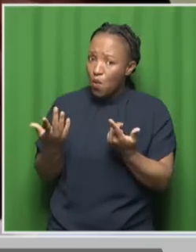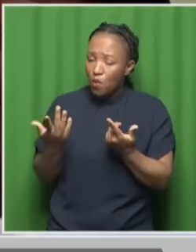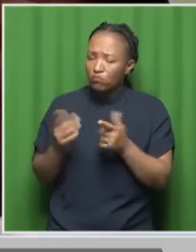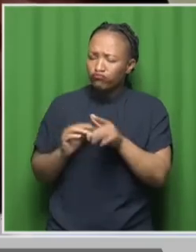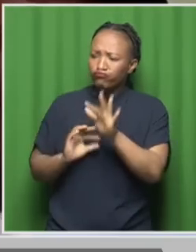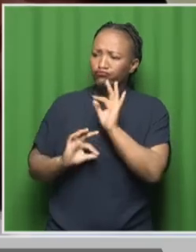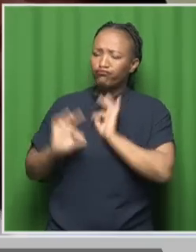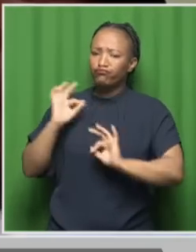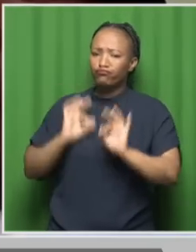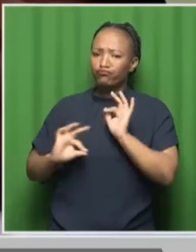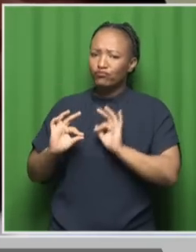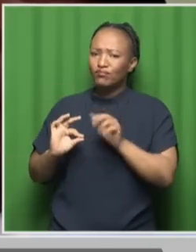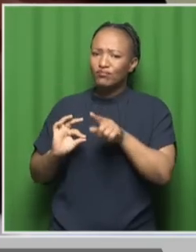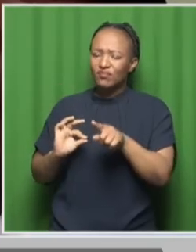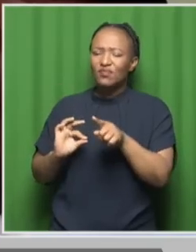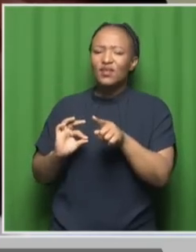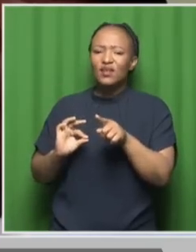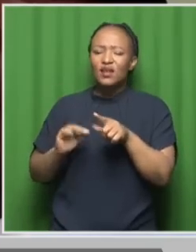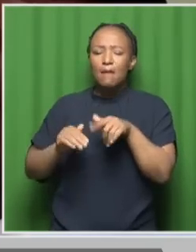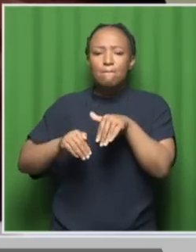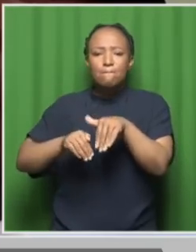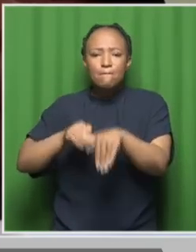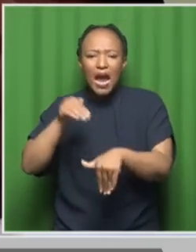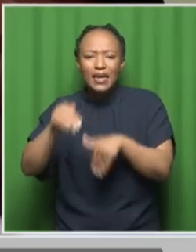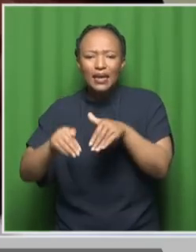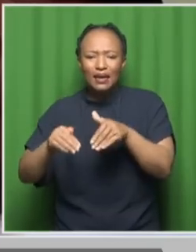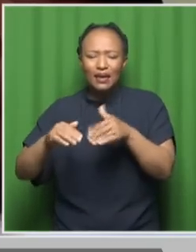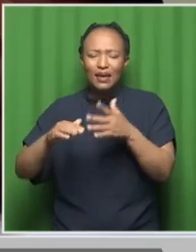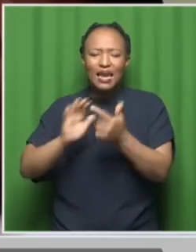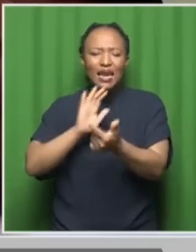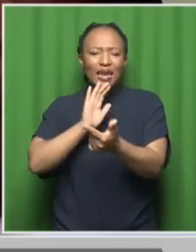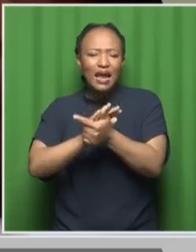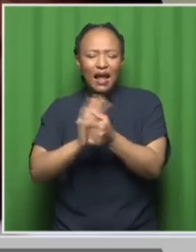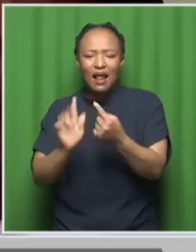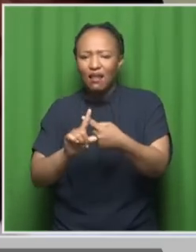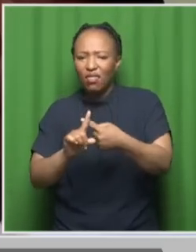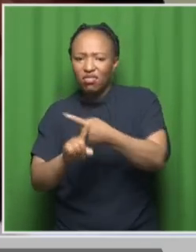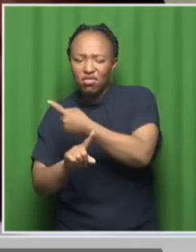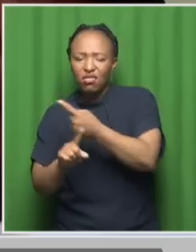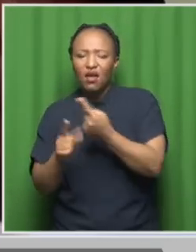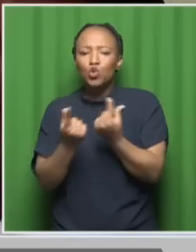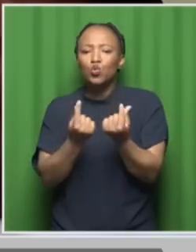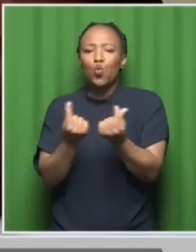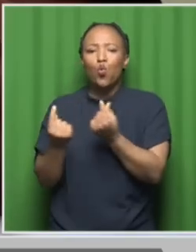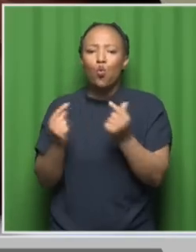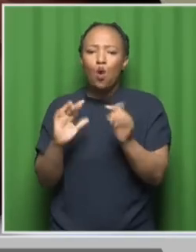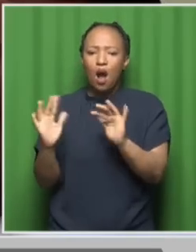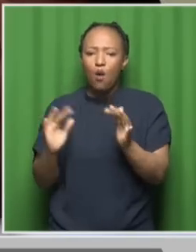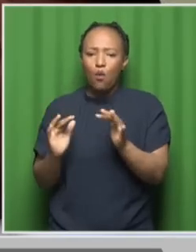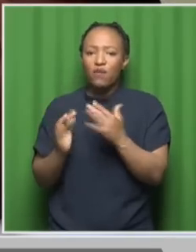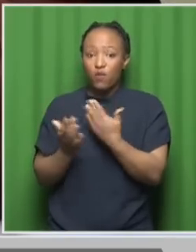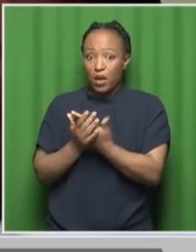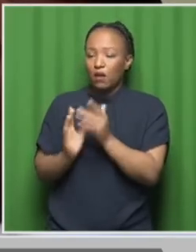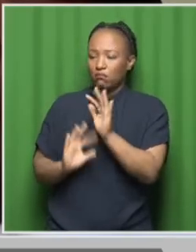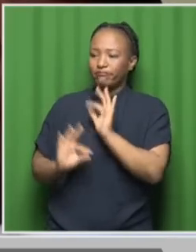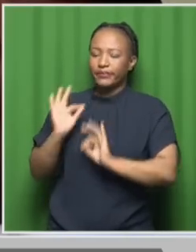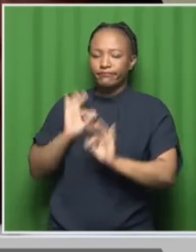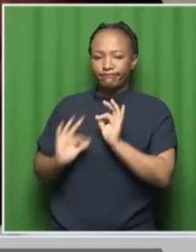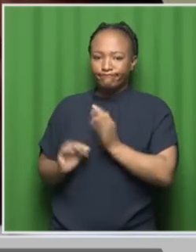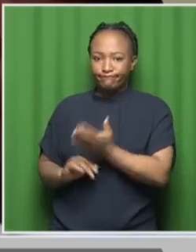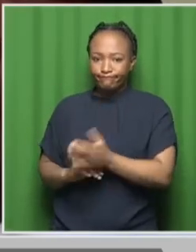exactly how this illegal mining actually is done, if you are able to share with us.